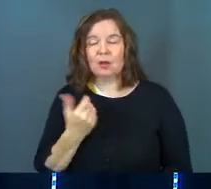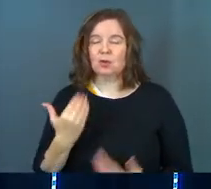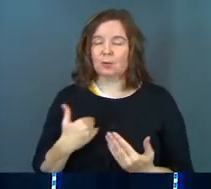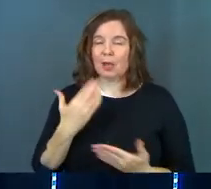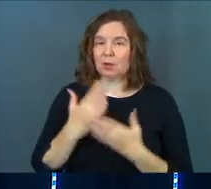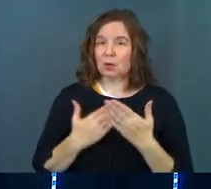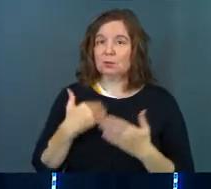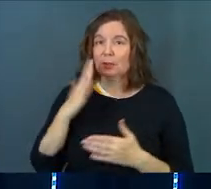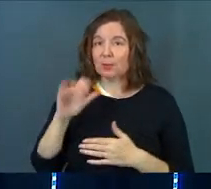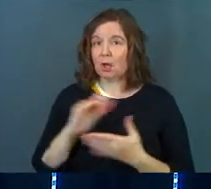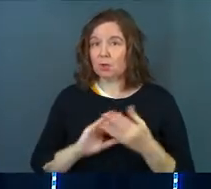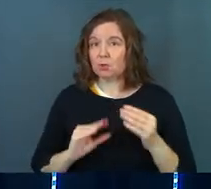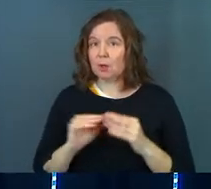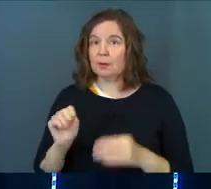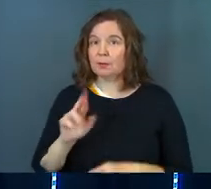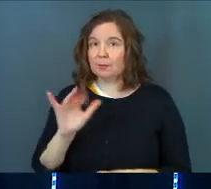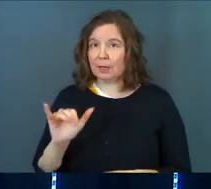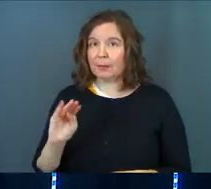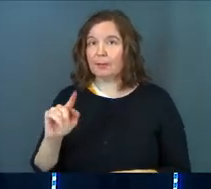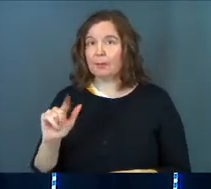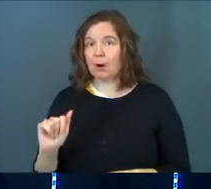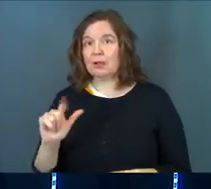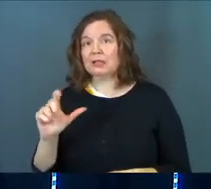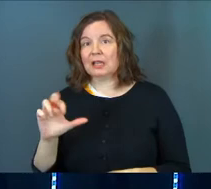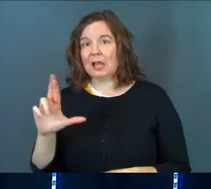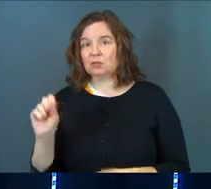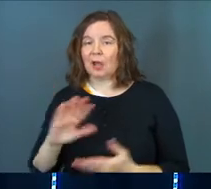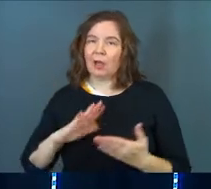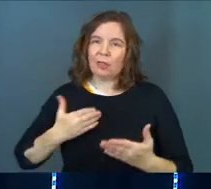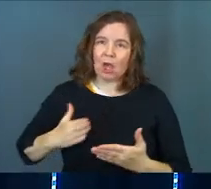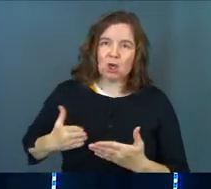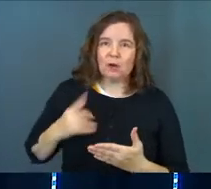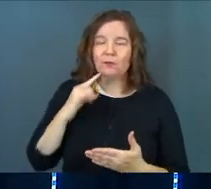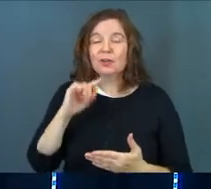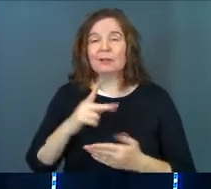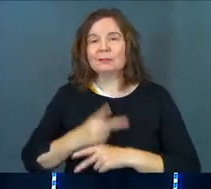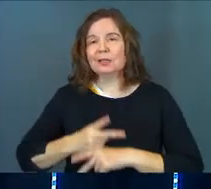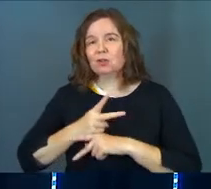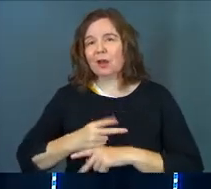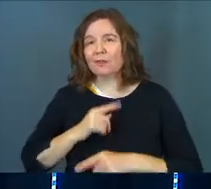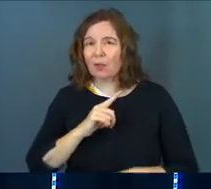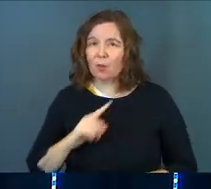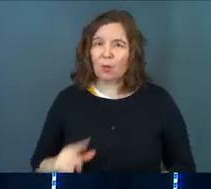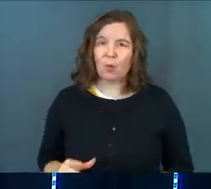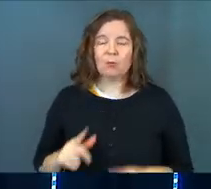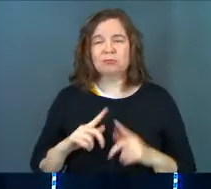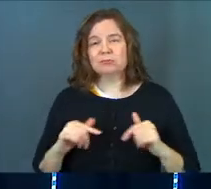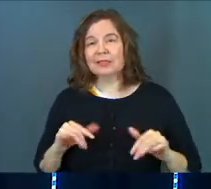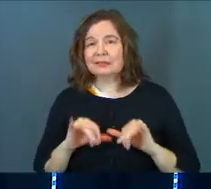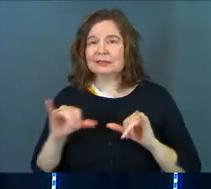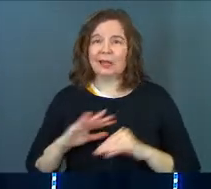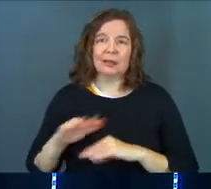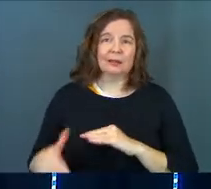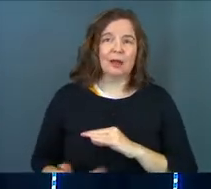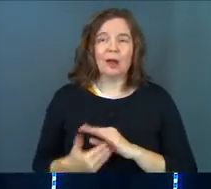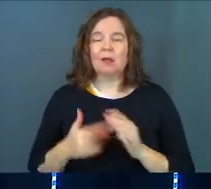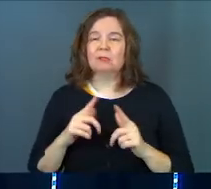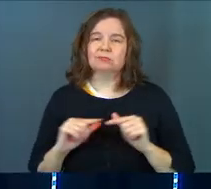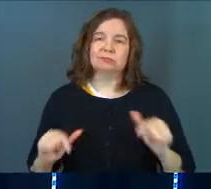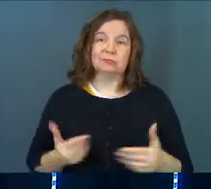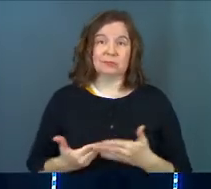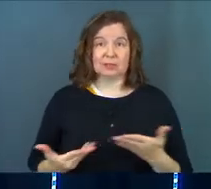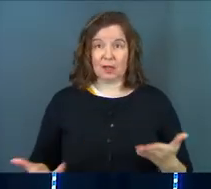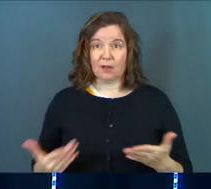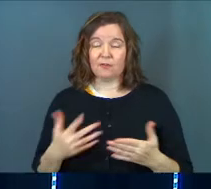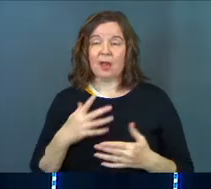And you might know some of the other stories about Mary and Martha and Lazarus, and they cooked for him, and they took care of their Lord, and he stayed the night there, all